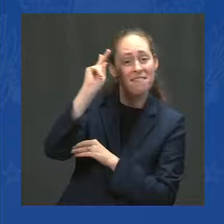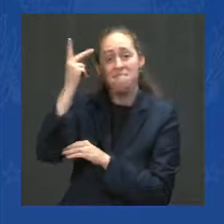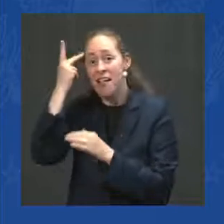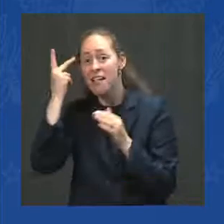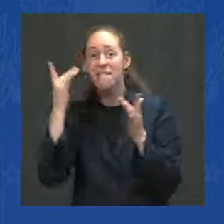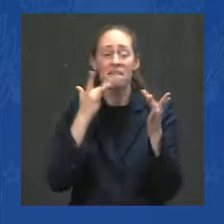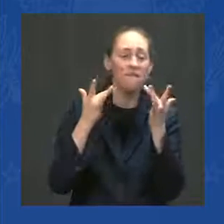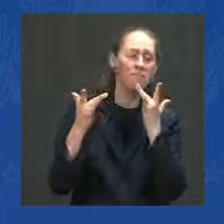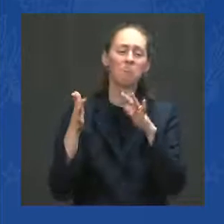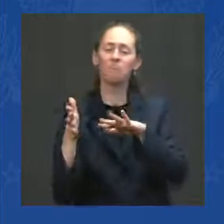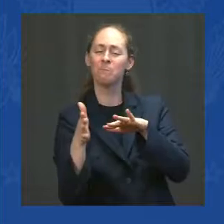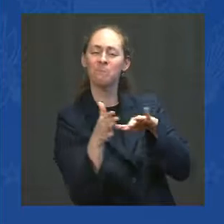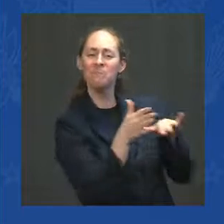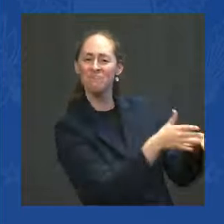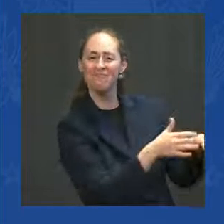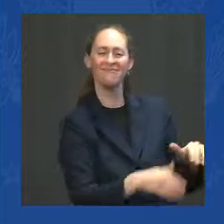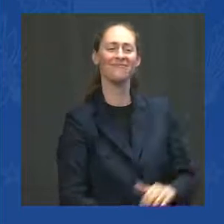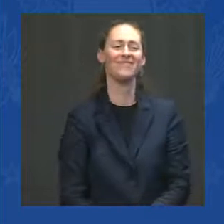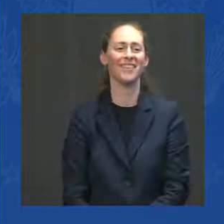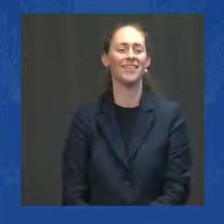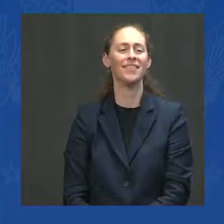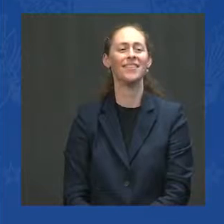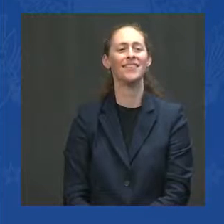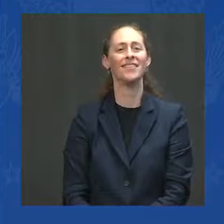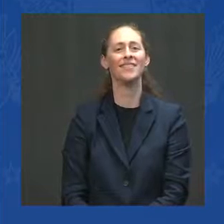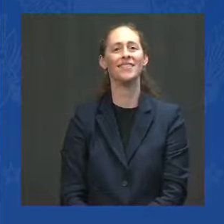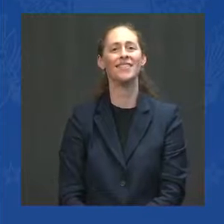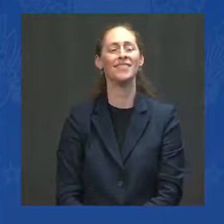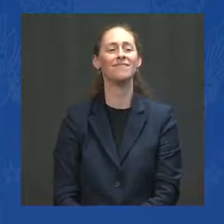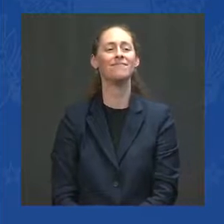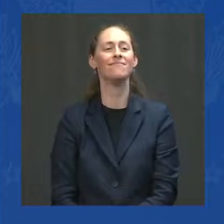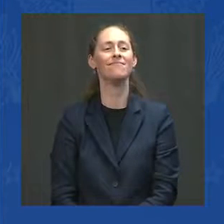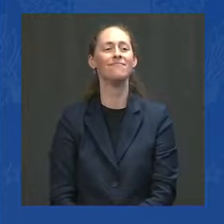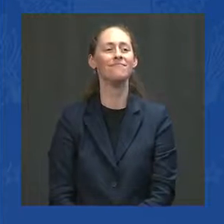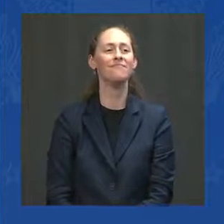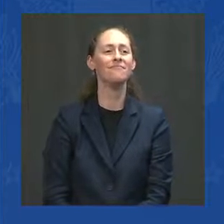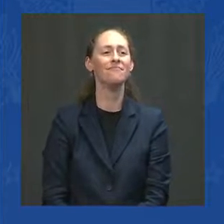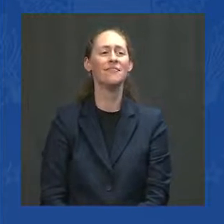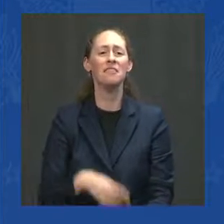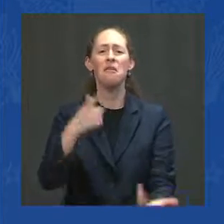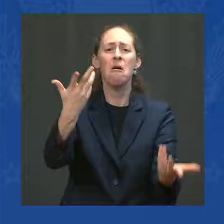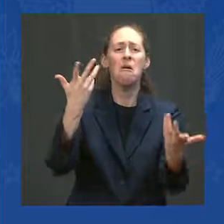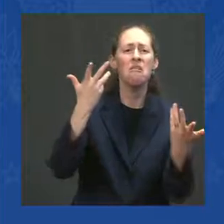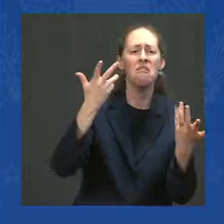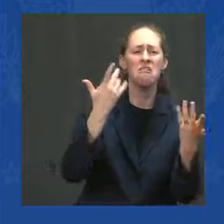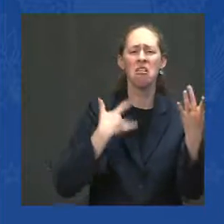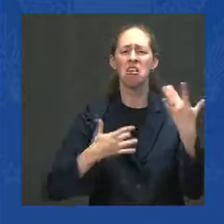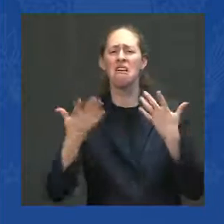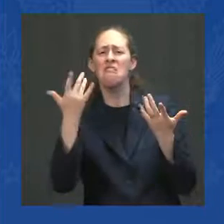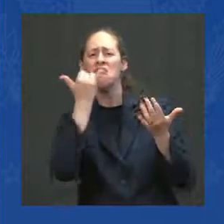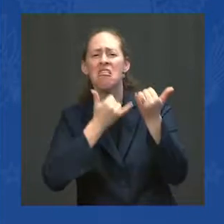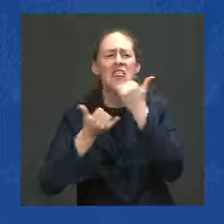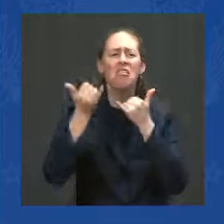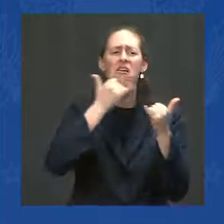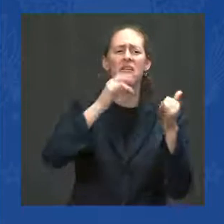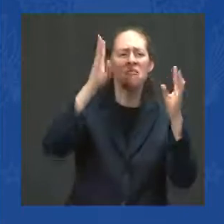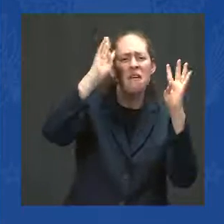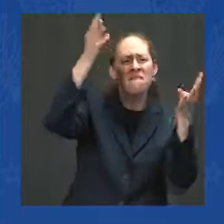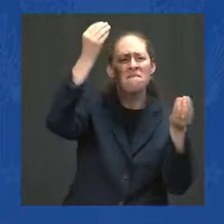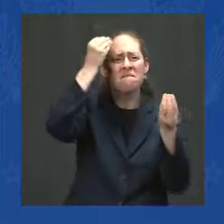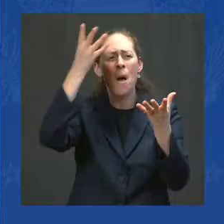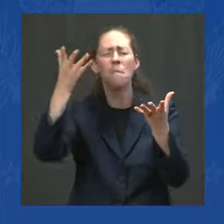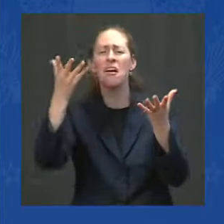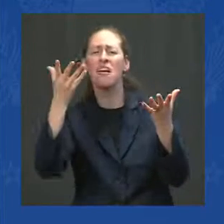bites, beyond the culture of instant outrage, disinformation, and conflict as entertainment. This is about